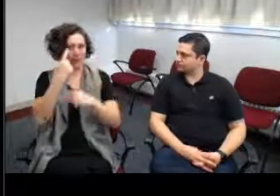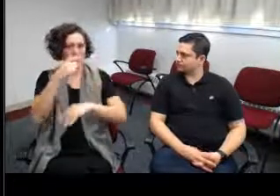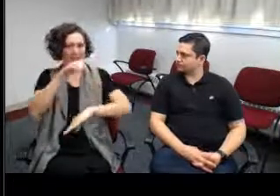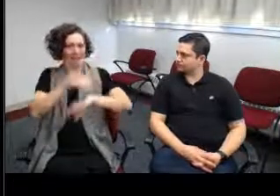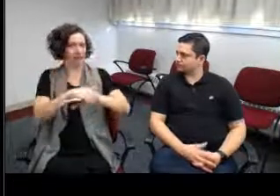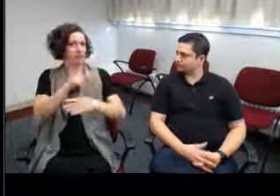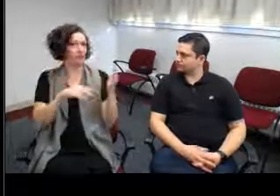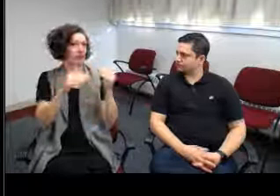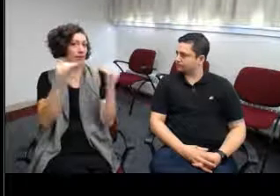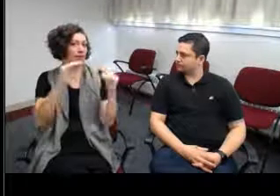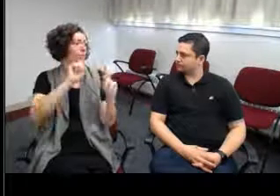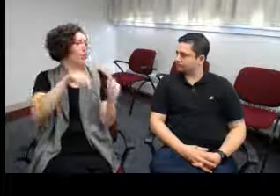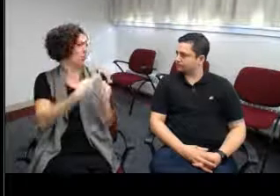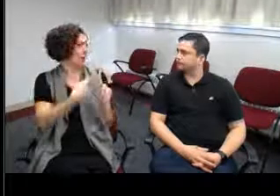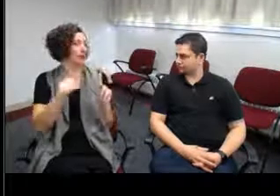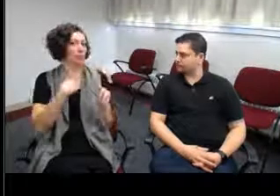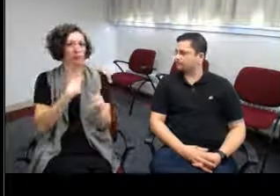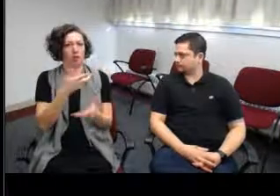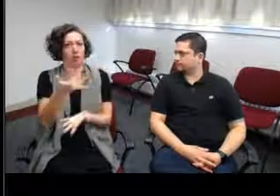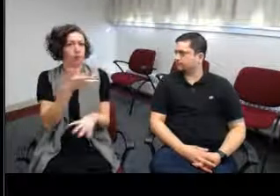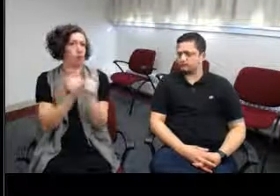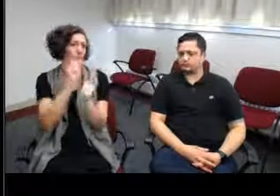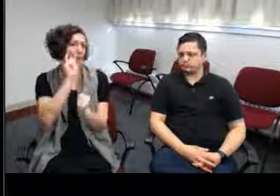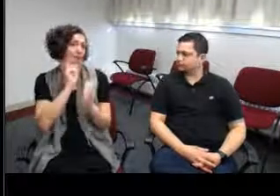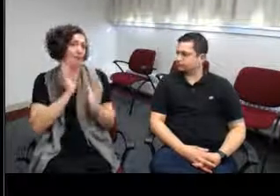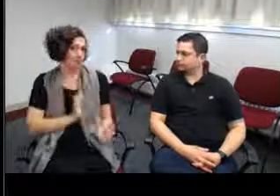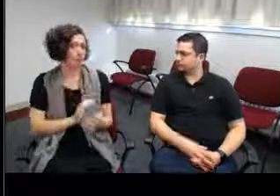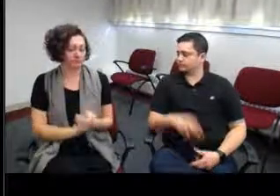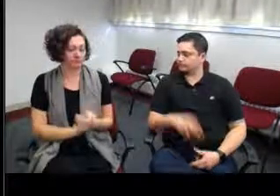behind. And so that is another consideration for us